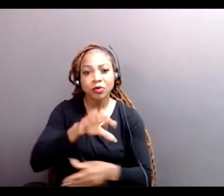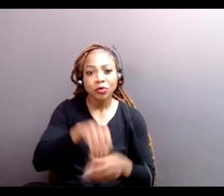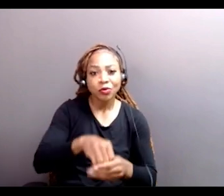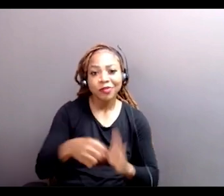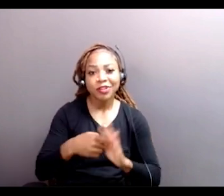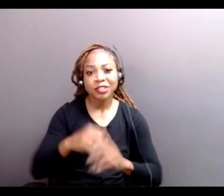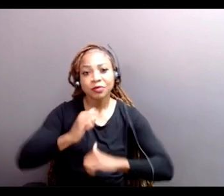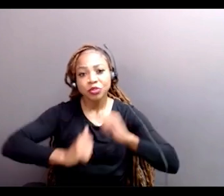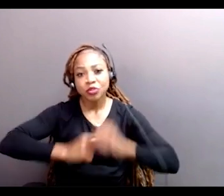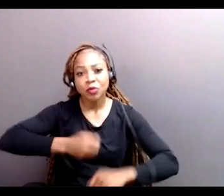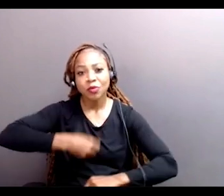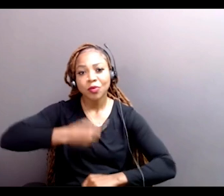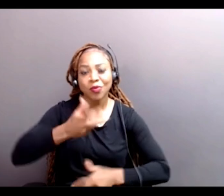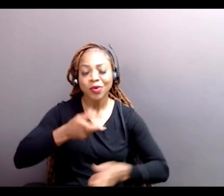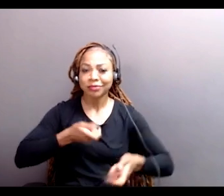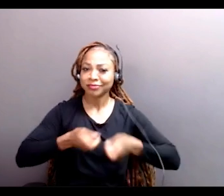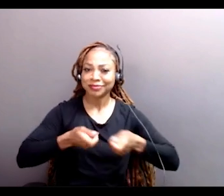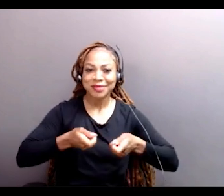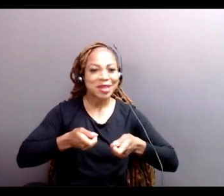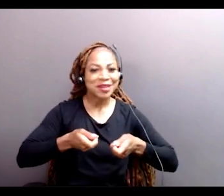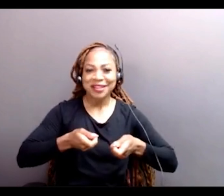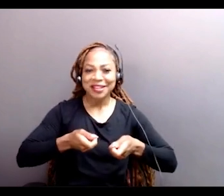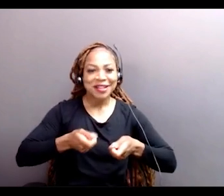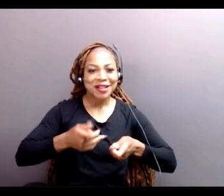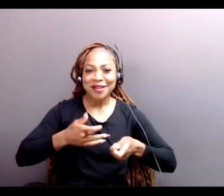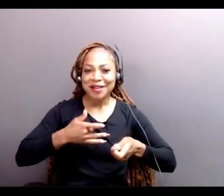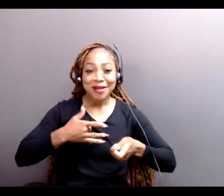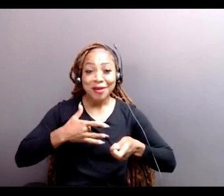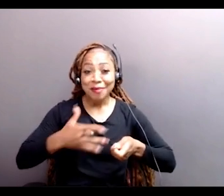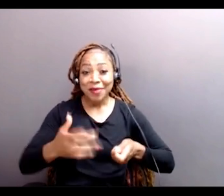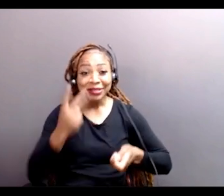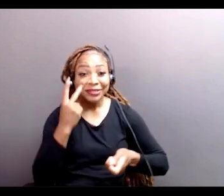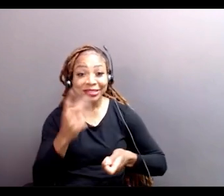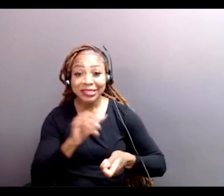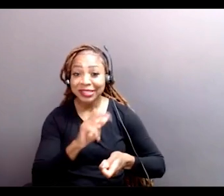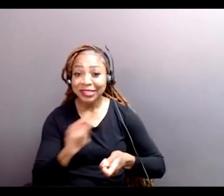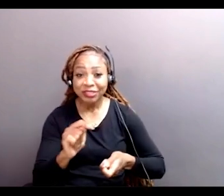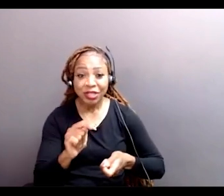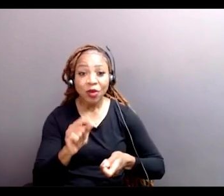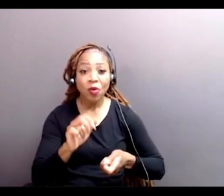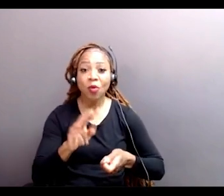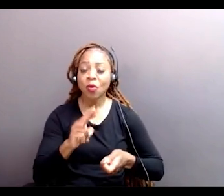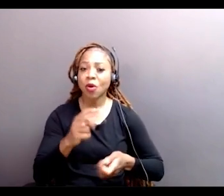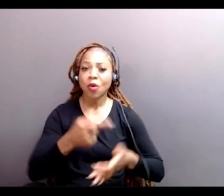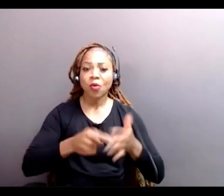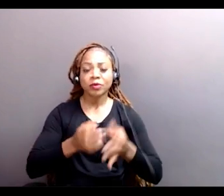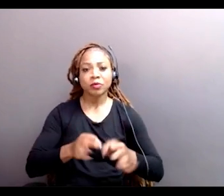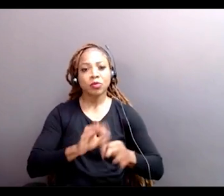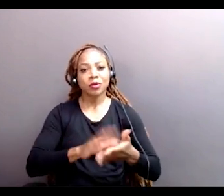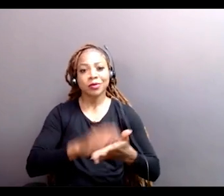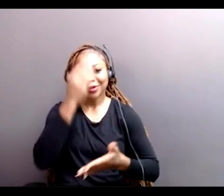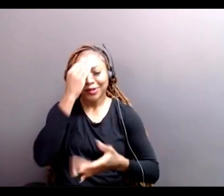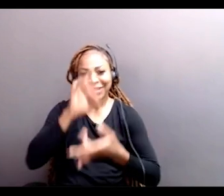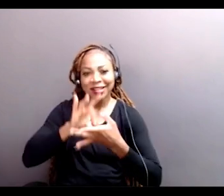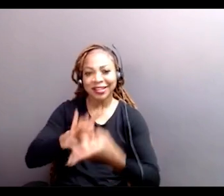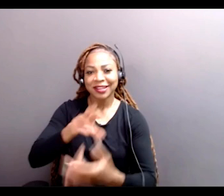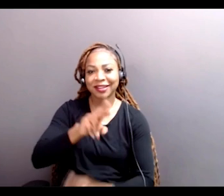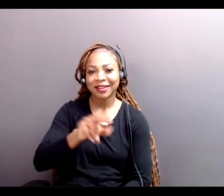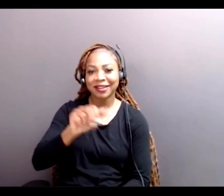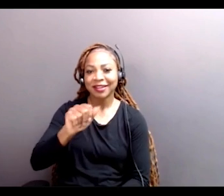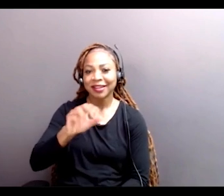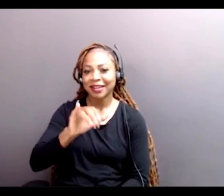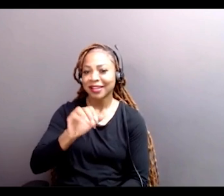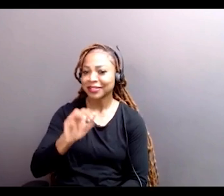like structural white supremacy is not something which you often see in the literature on what we need to learn around racism.